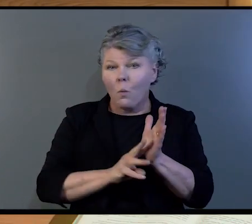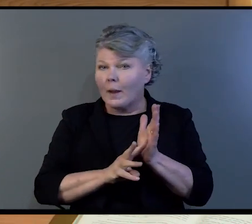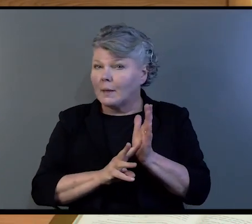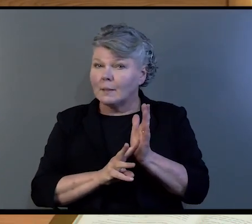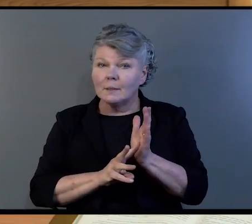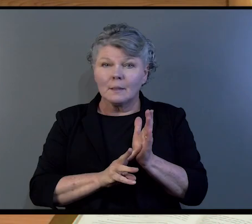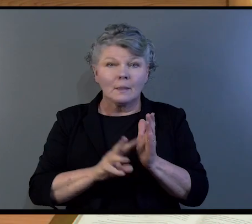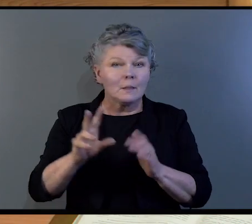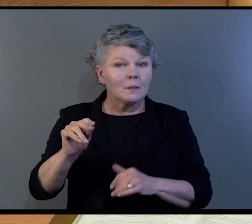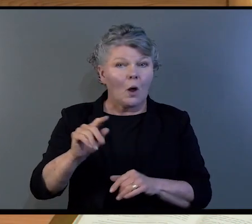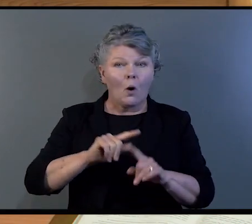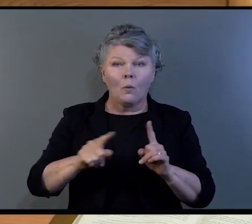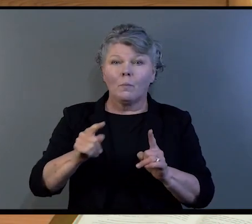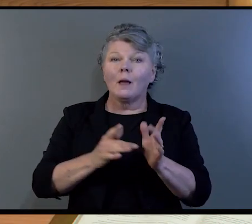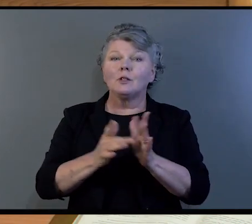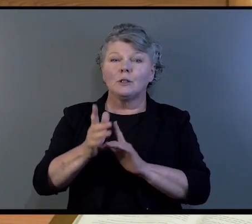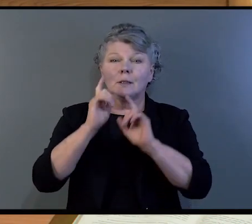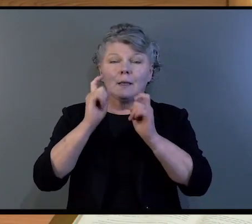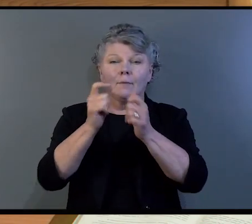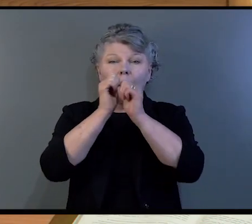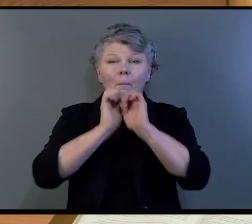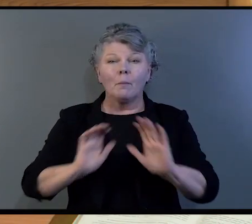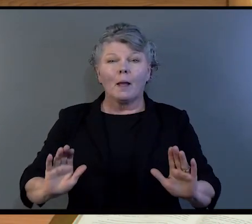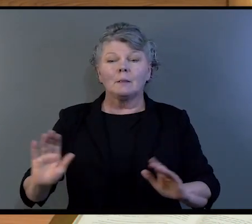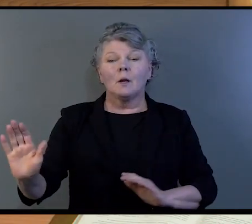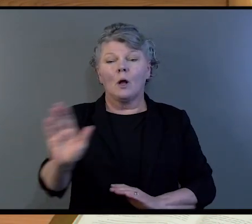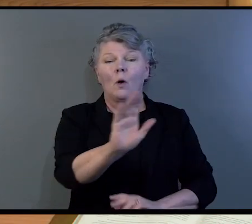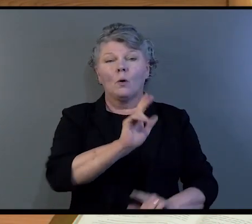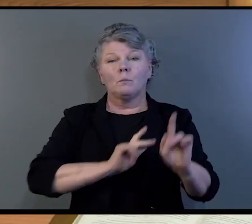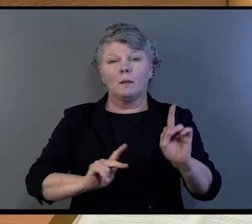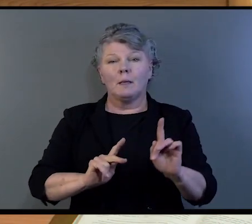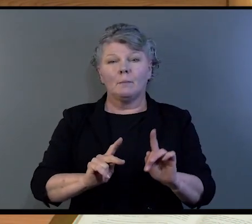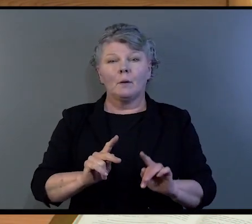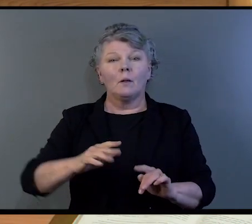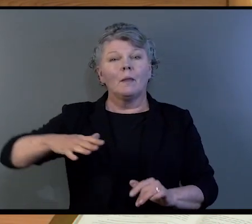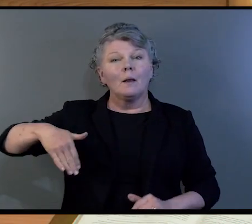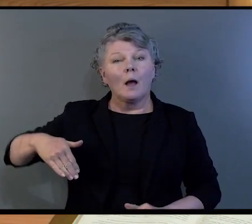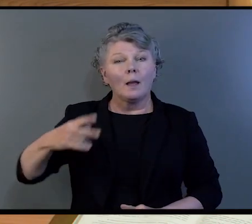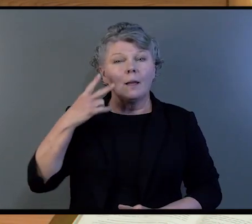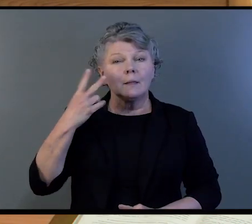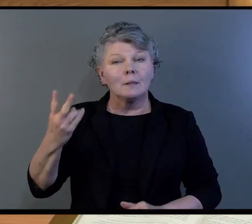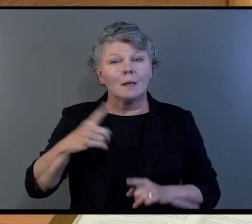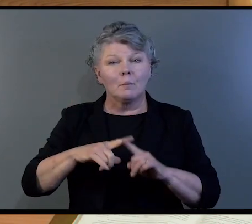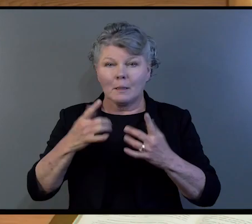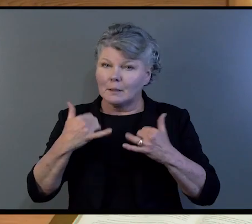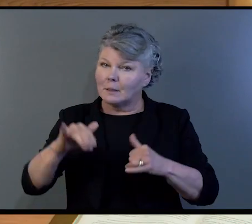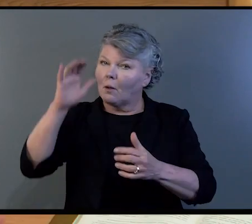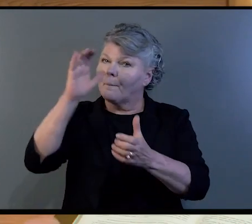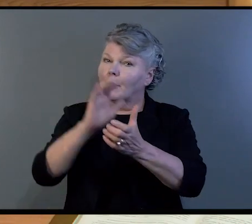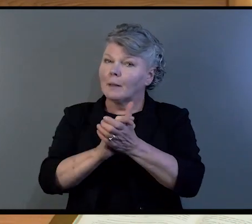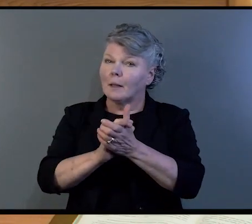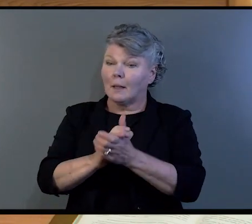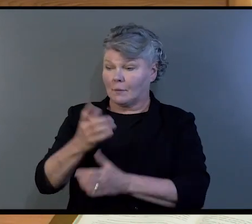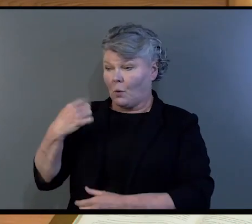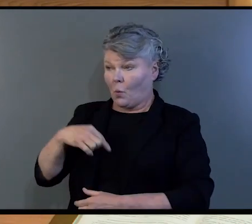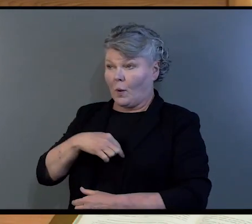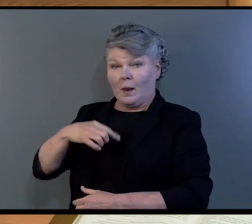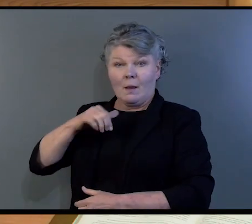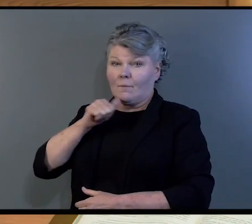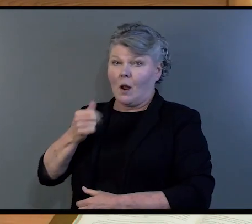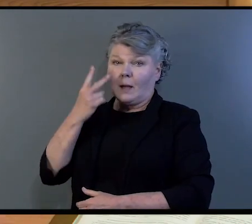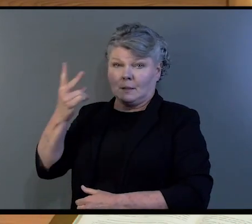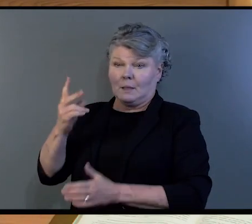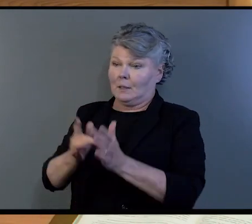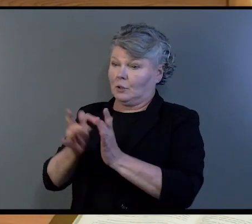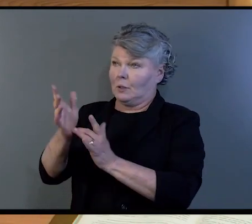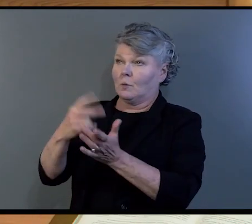resurrection, but Jesus gives a blessing to those who have not seen yet have believed. Even though we haven't seen the risen